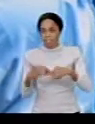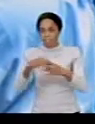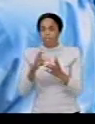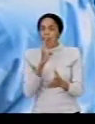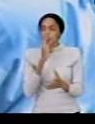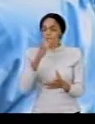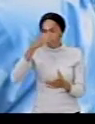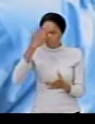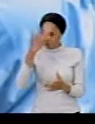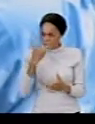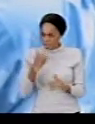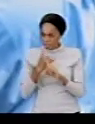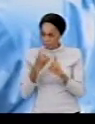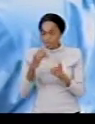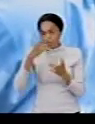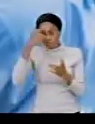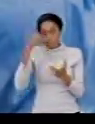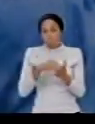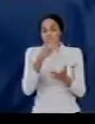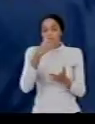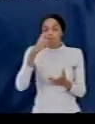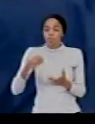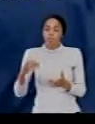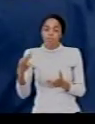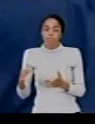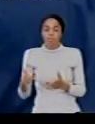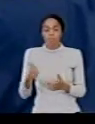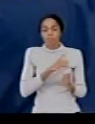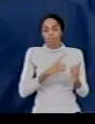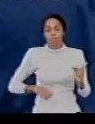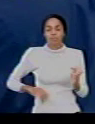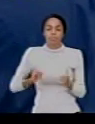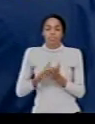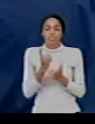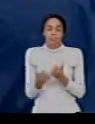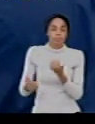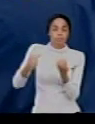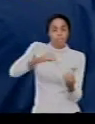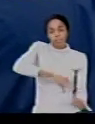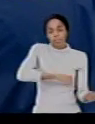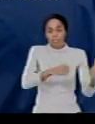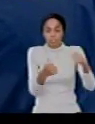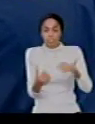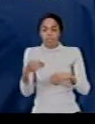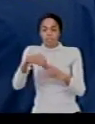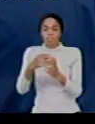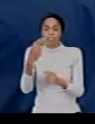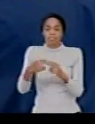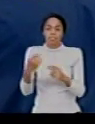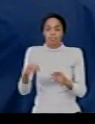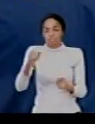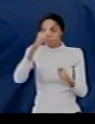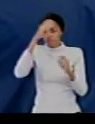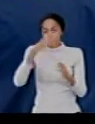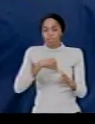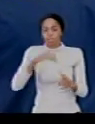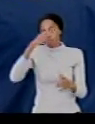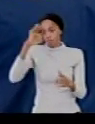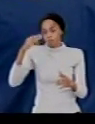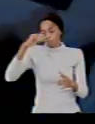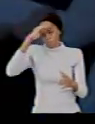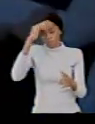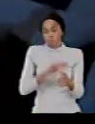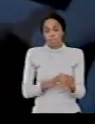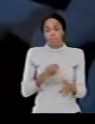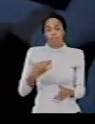a commandment of the Lord. You baptize them in the name of the Father and of the Son and of the Holy